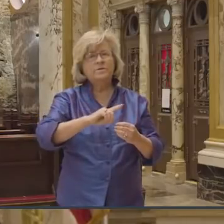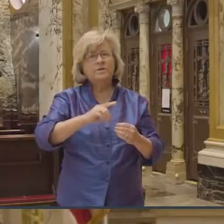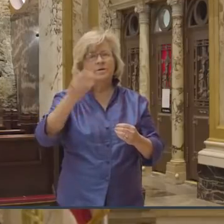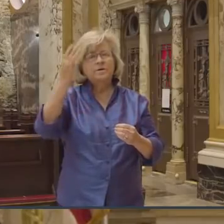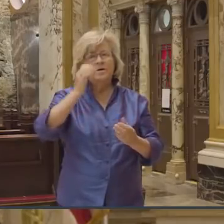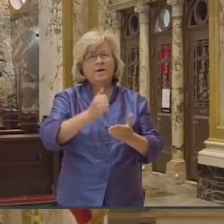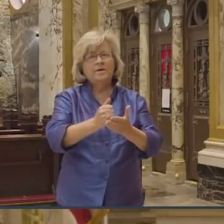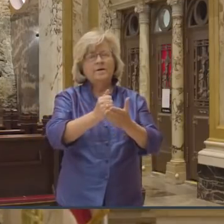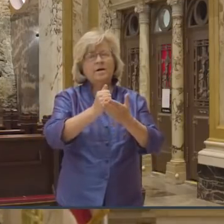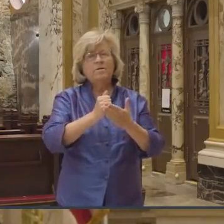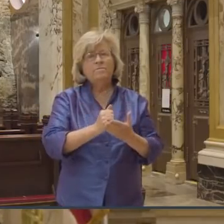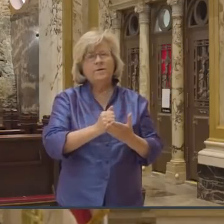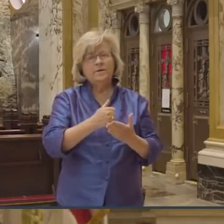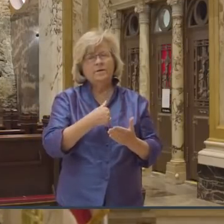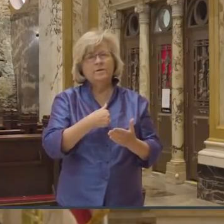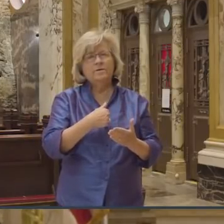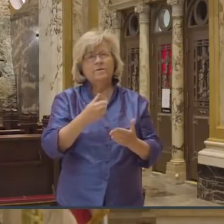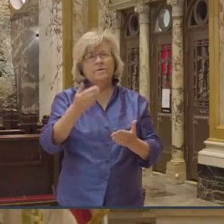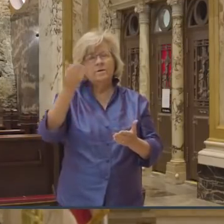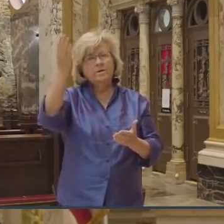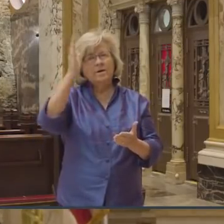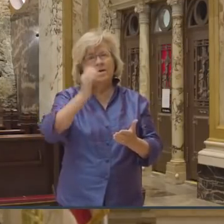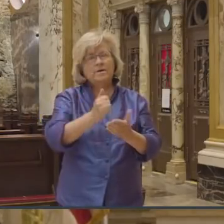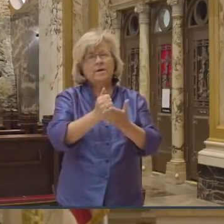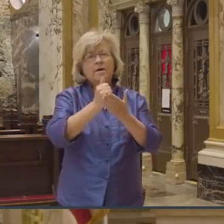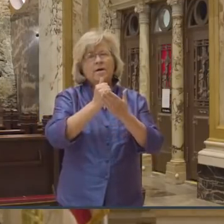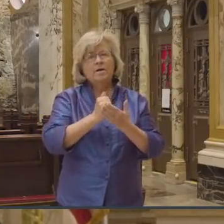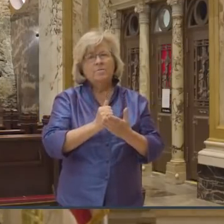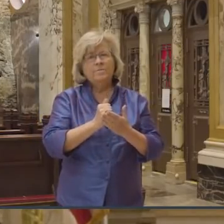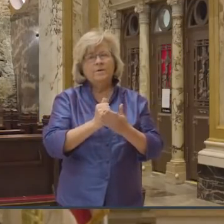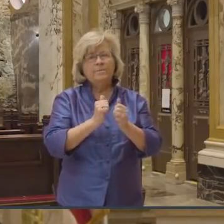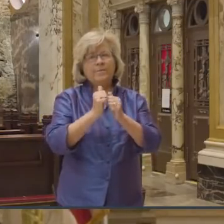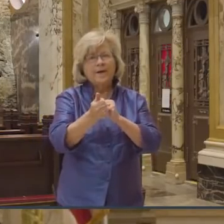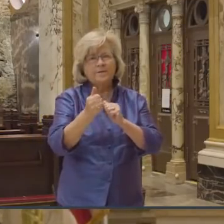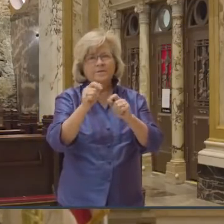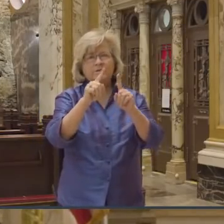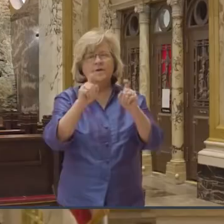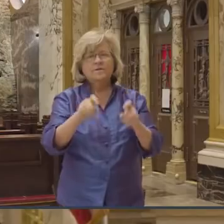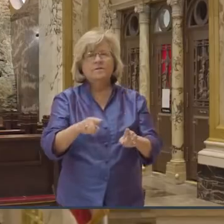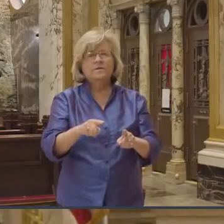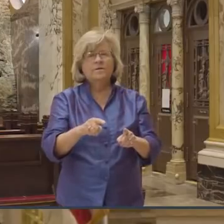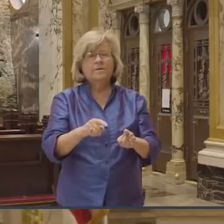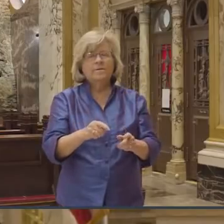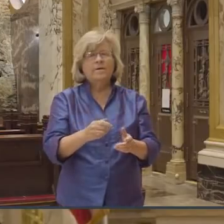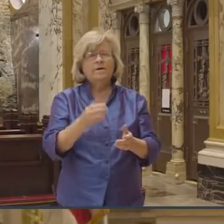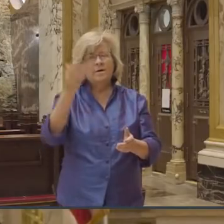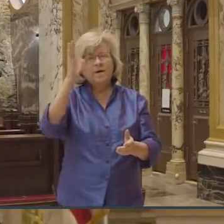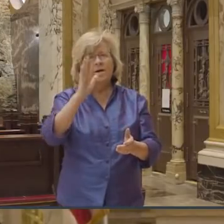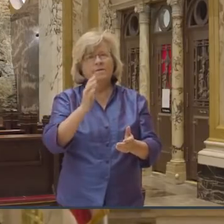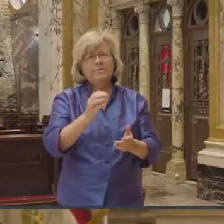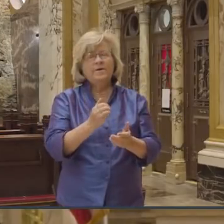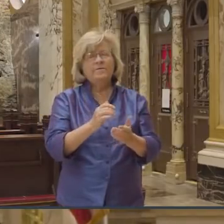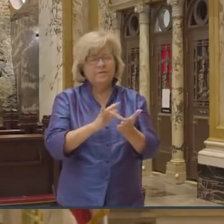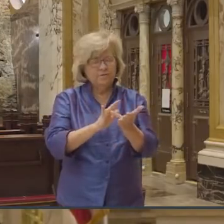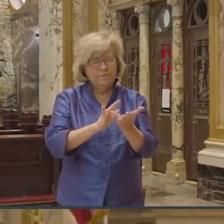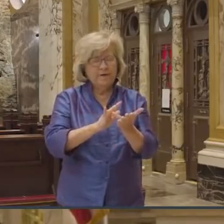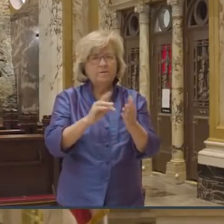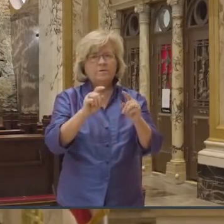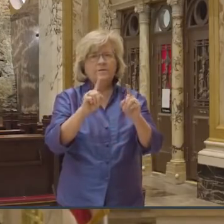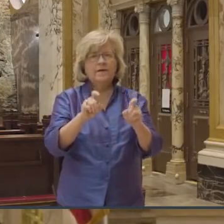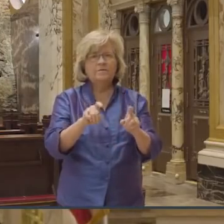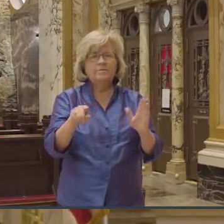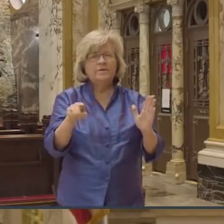me get a raise. God, help me pass this test. God, make this medical test come back